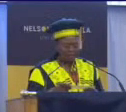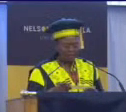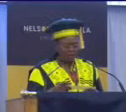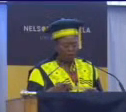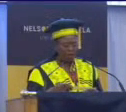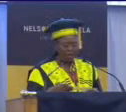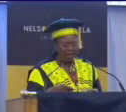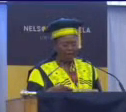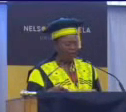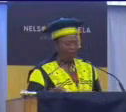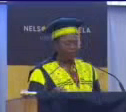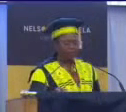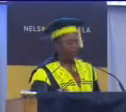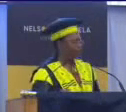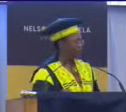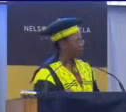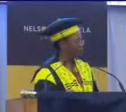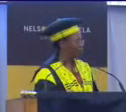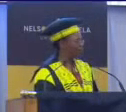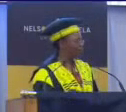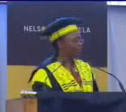Yolanda Ngoleka.